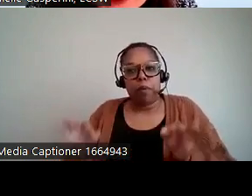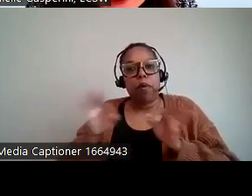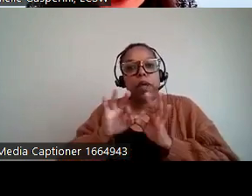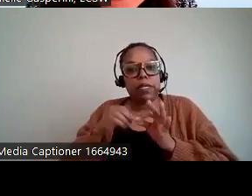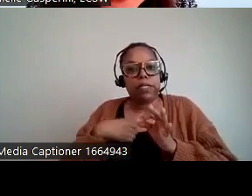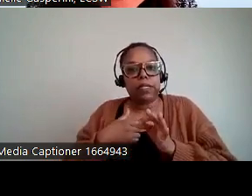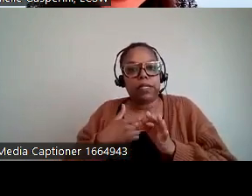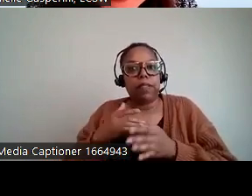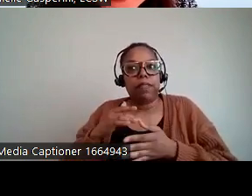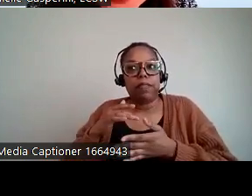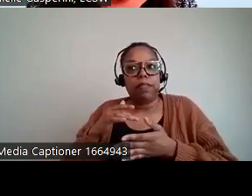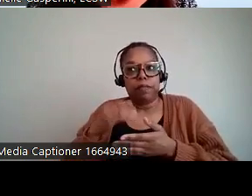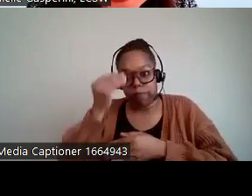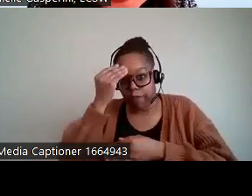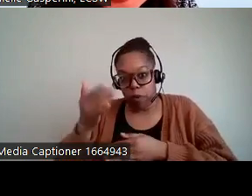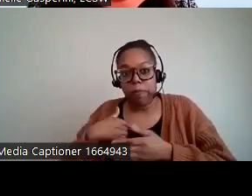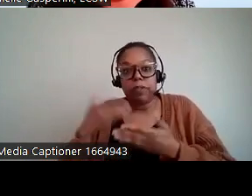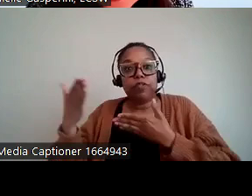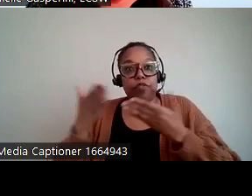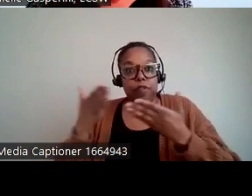when families need it most.